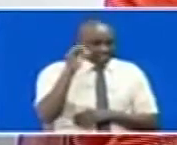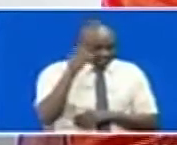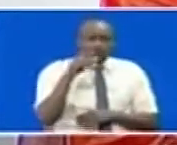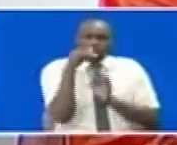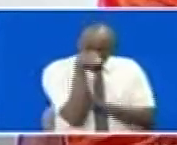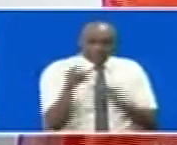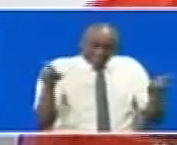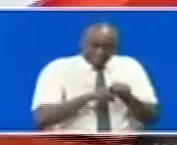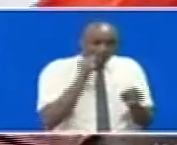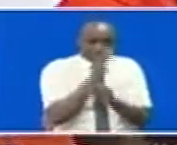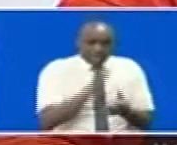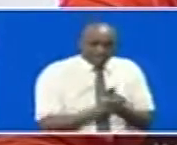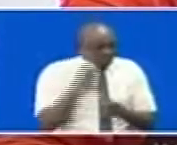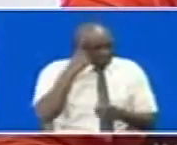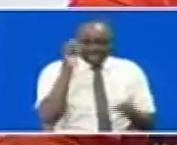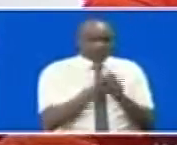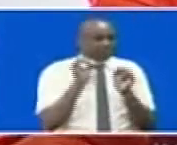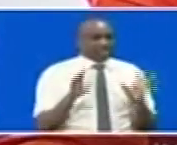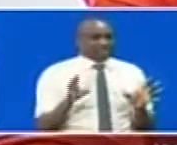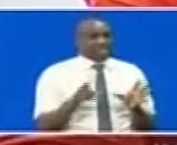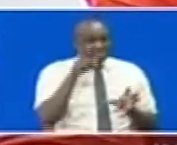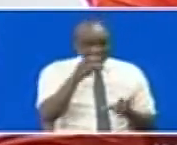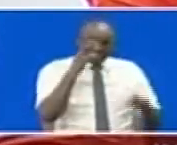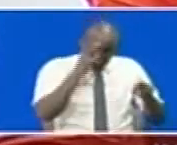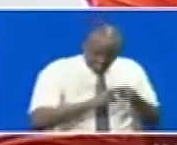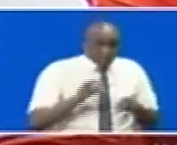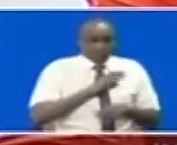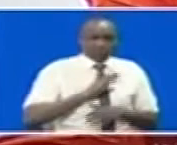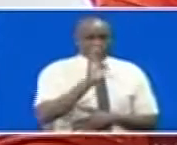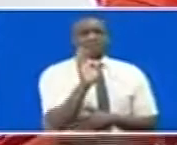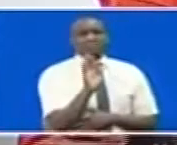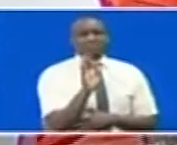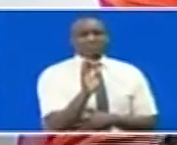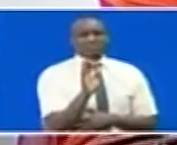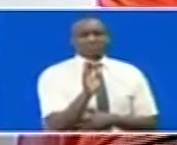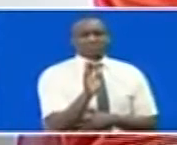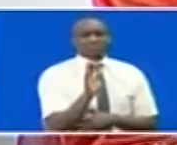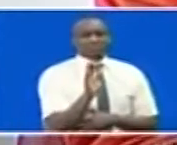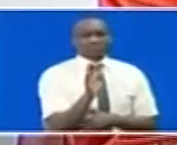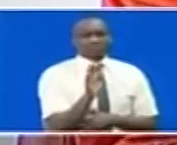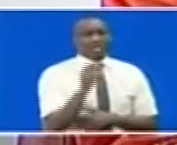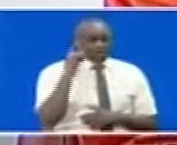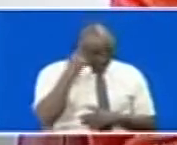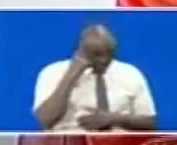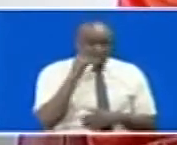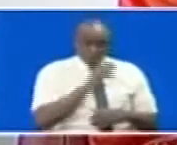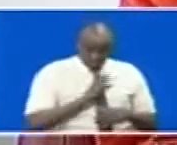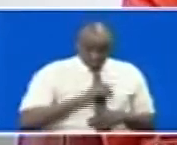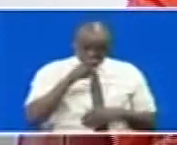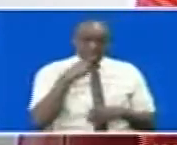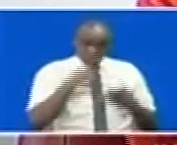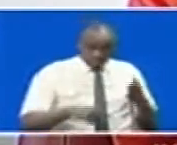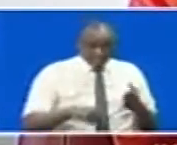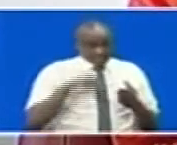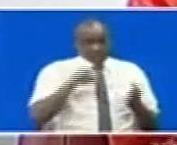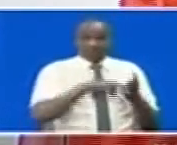and cohesion? I don't think it is too much. That is the name of the commission. The chairman of the commission has agreed that he